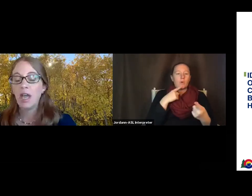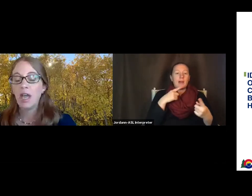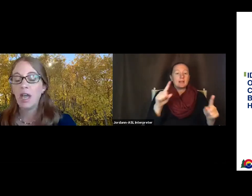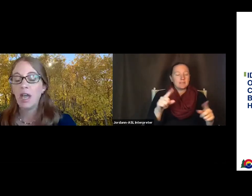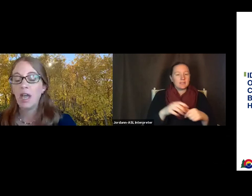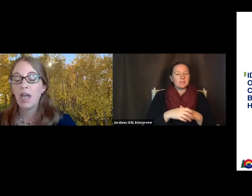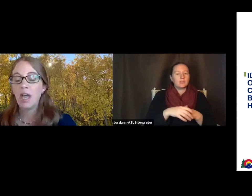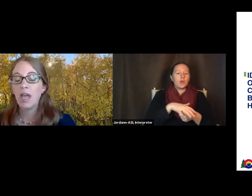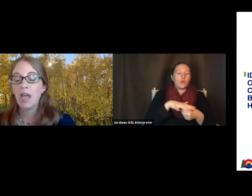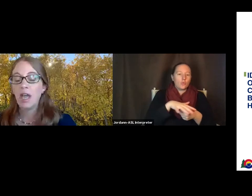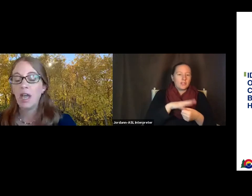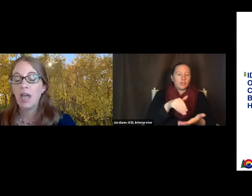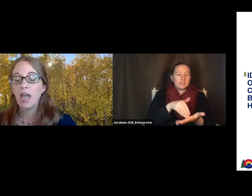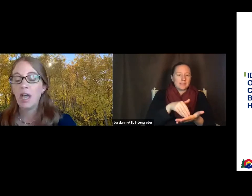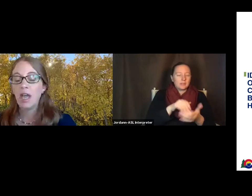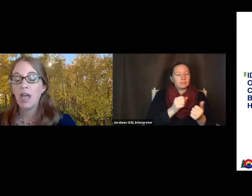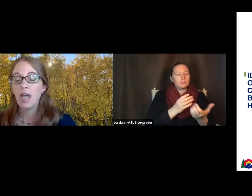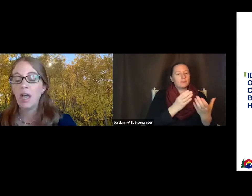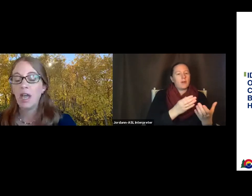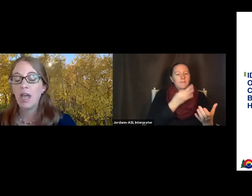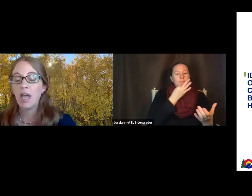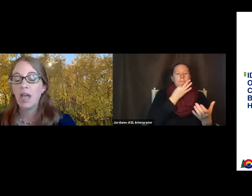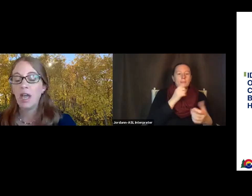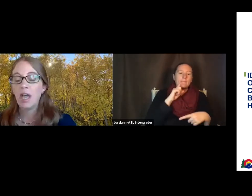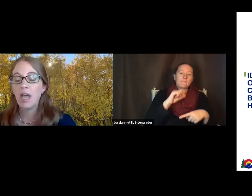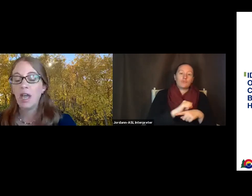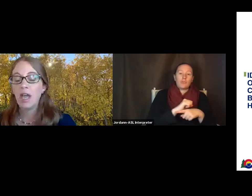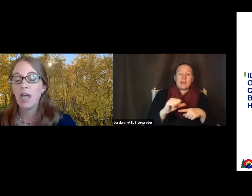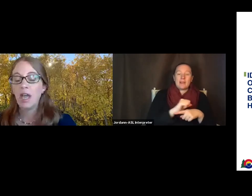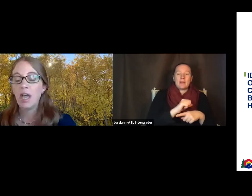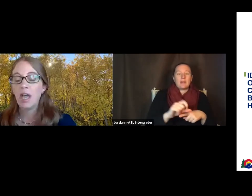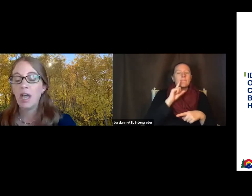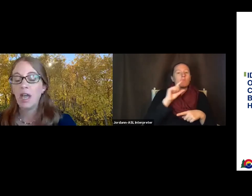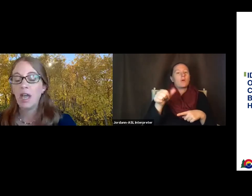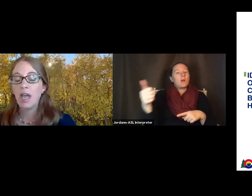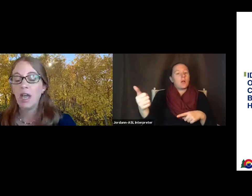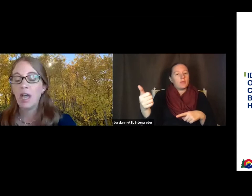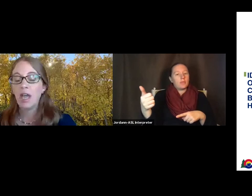a regional center that can offer expertise in terms of training to other providers.